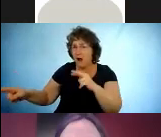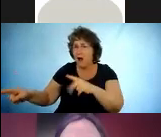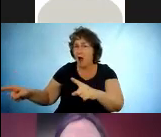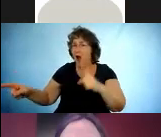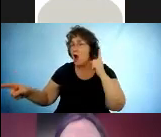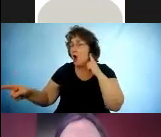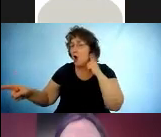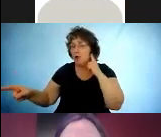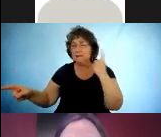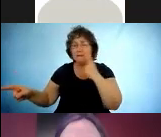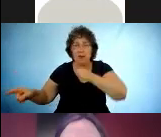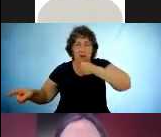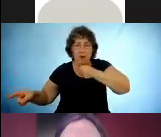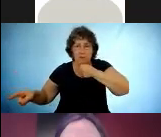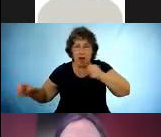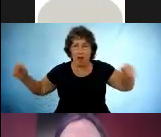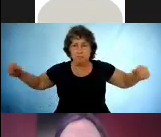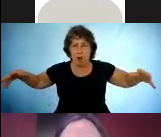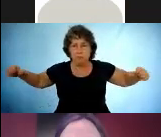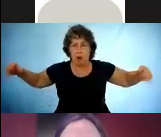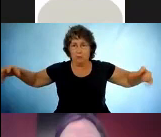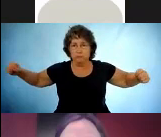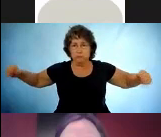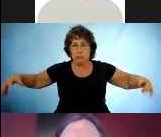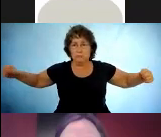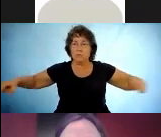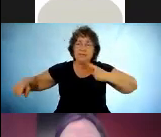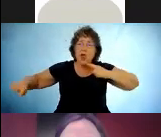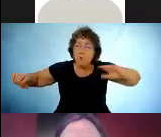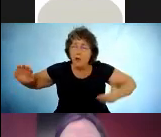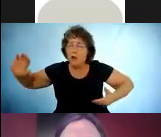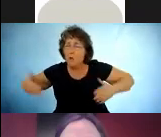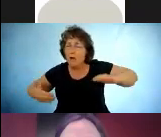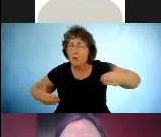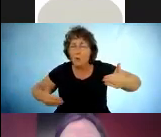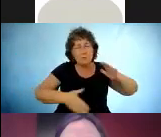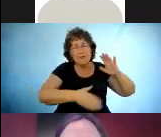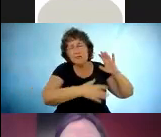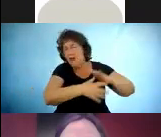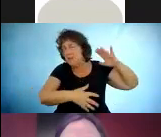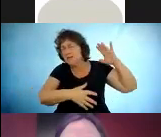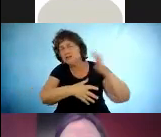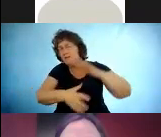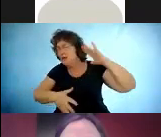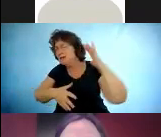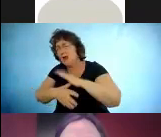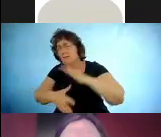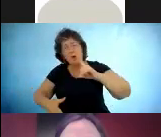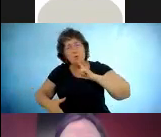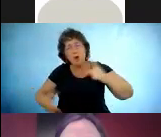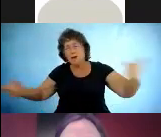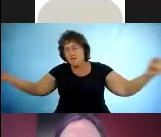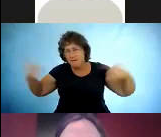their loudspeakers speaking, welcoming all the champions that came from last weekend. They